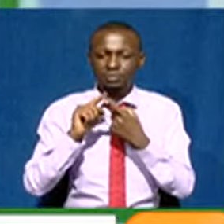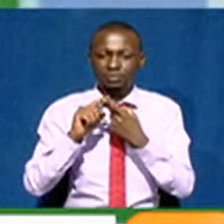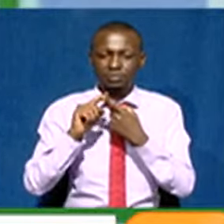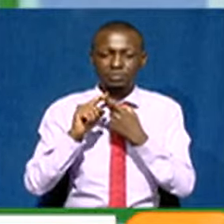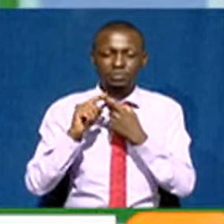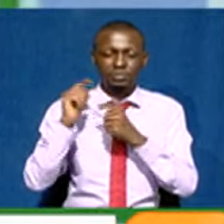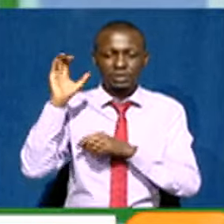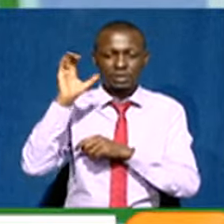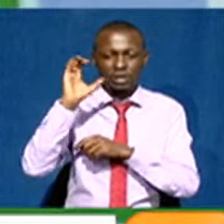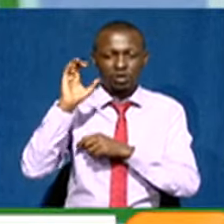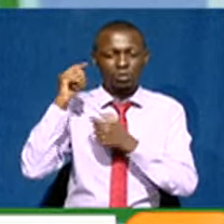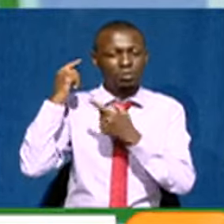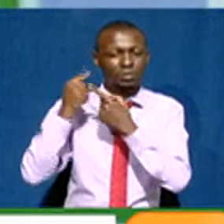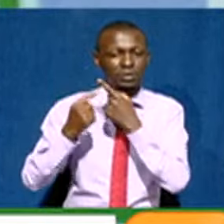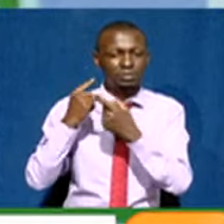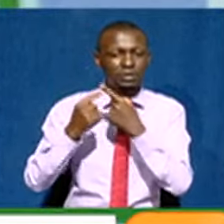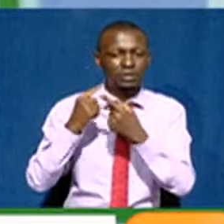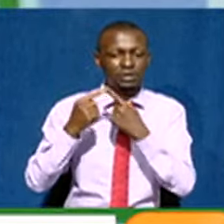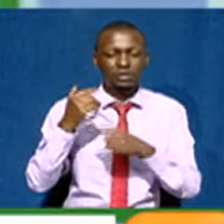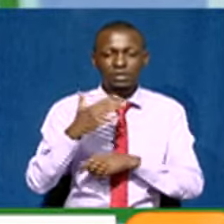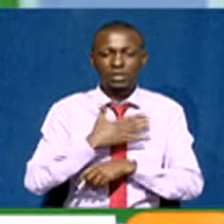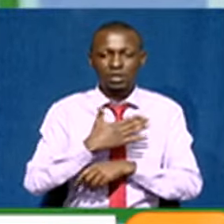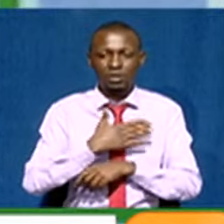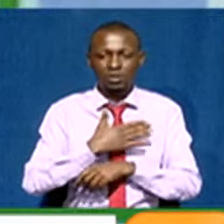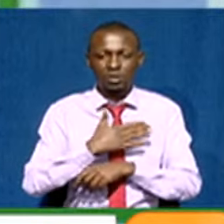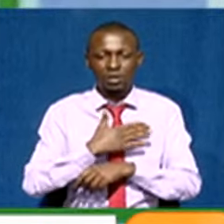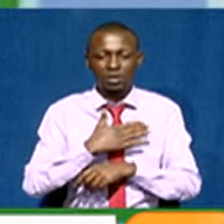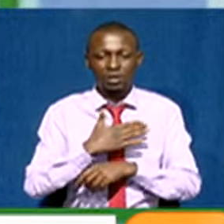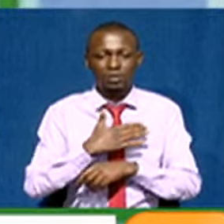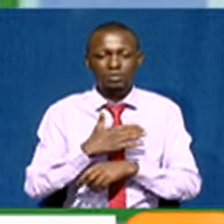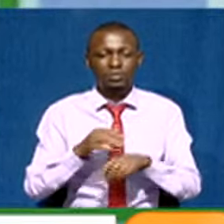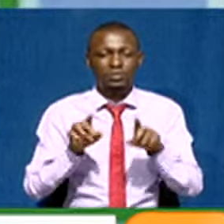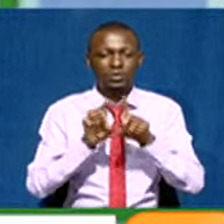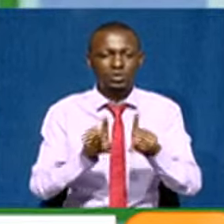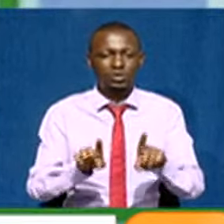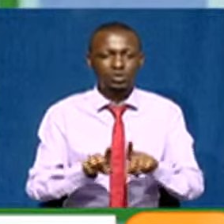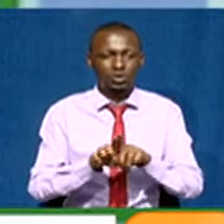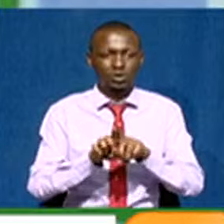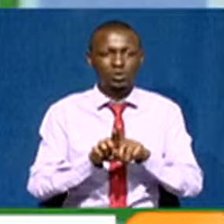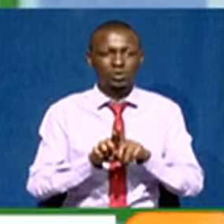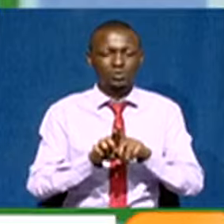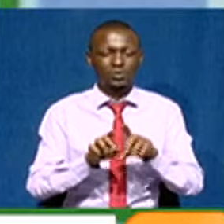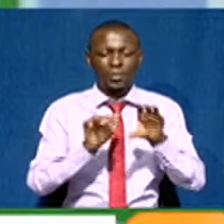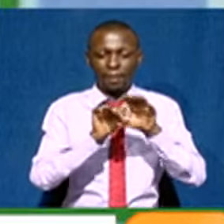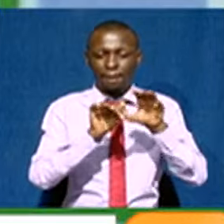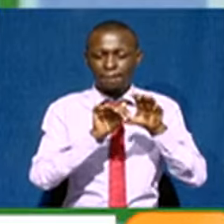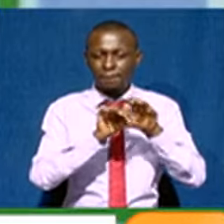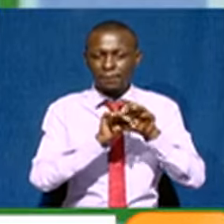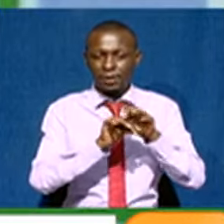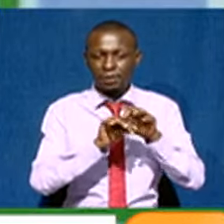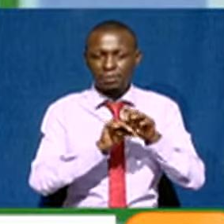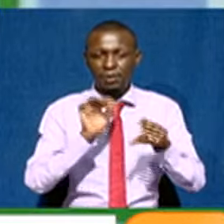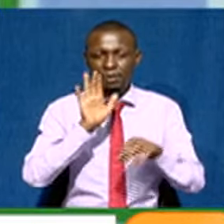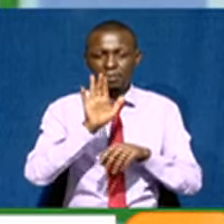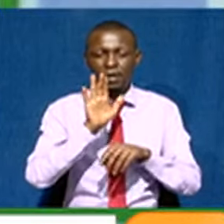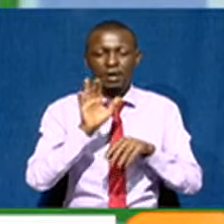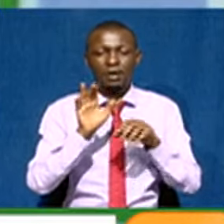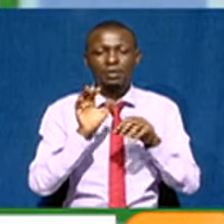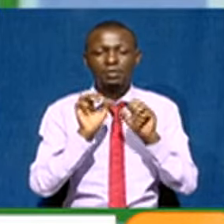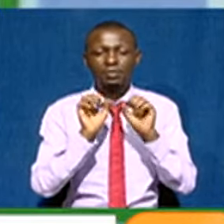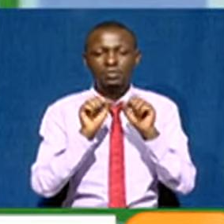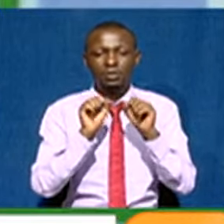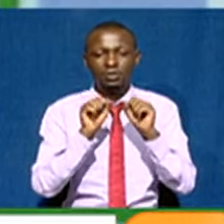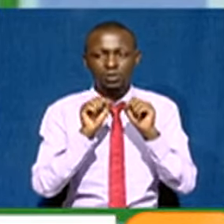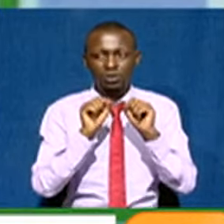experience, more so the customer journey mapping from end to end, whereby you become a member and you actually don't exit, so you